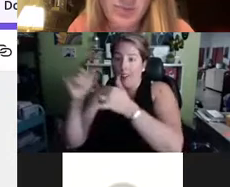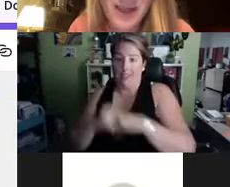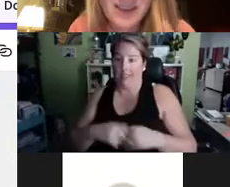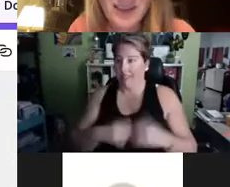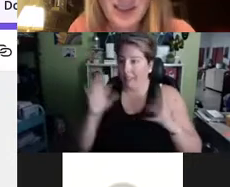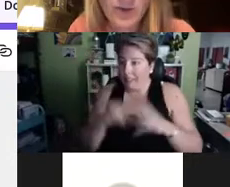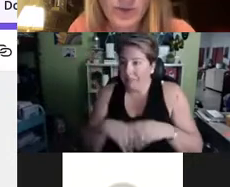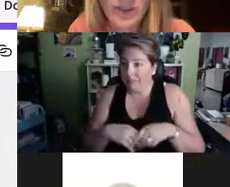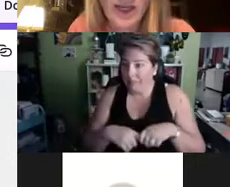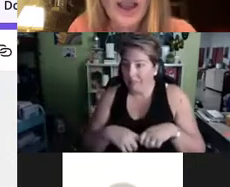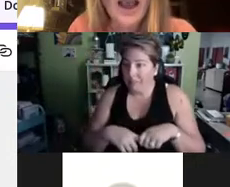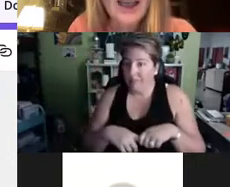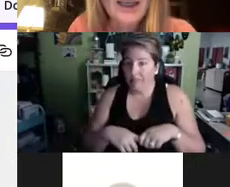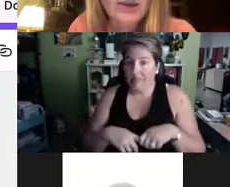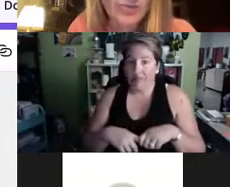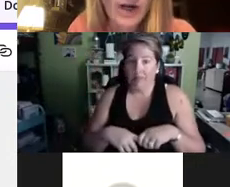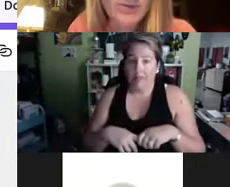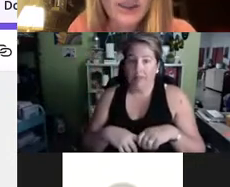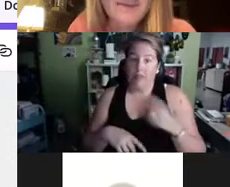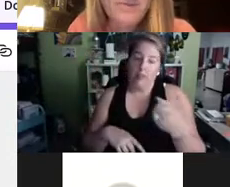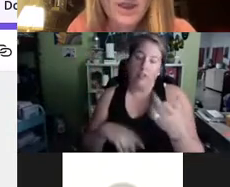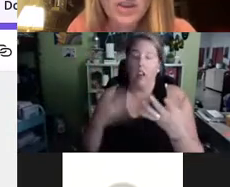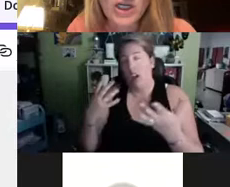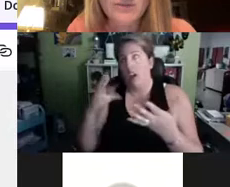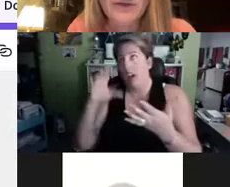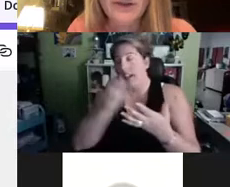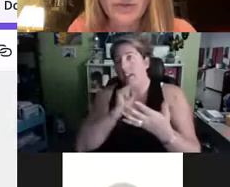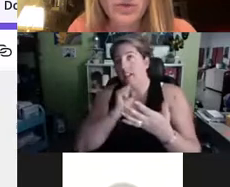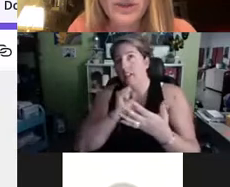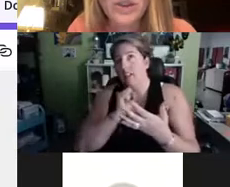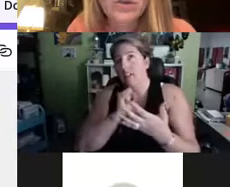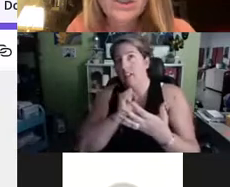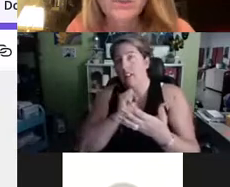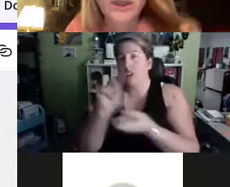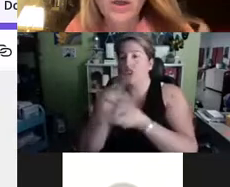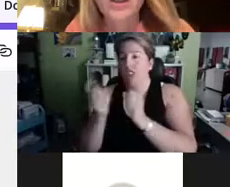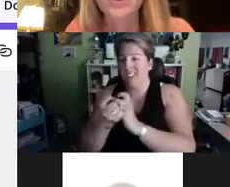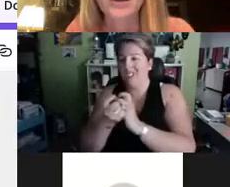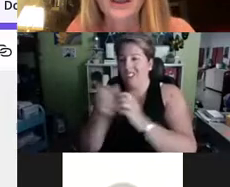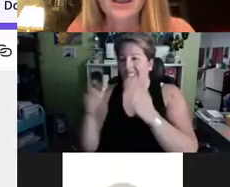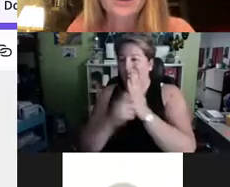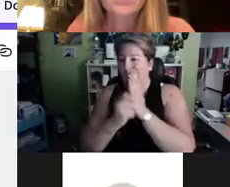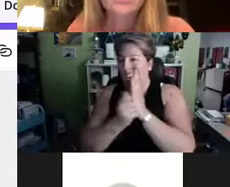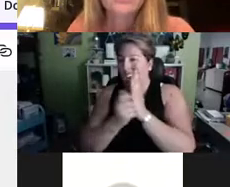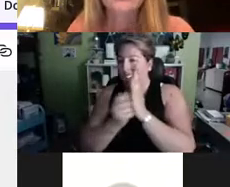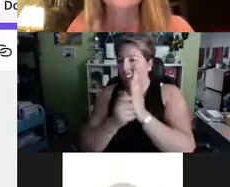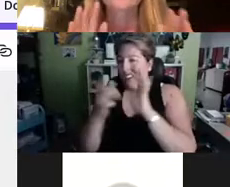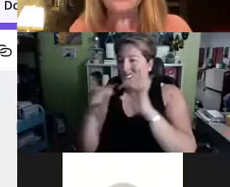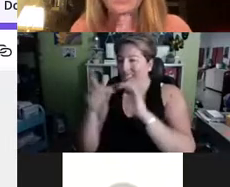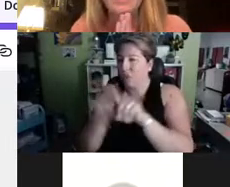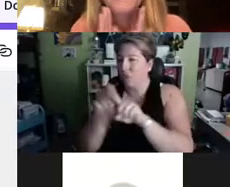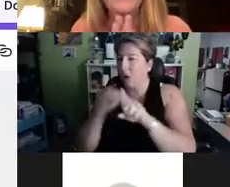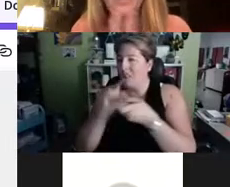is basically the only thing. I guess I would probably change my flippable one too to be her link, or